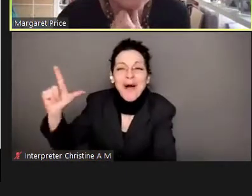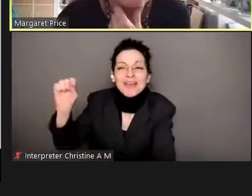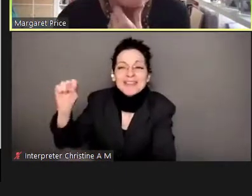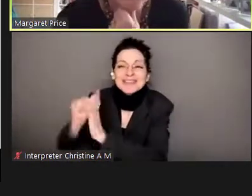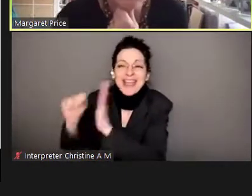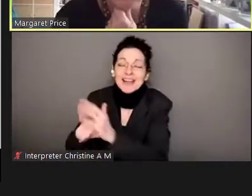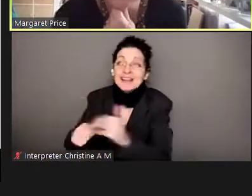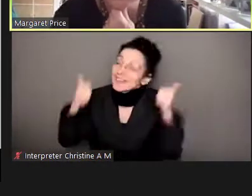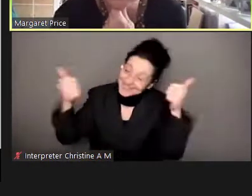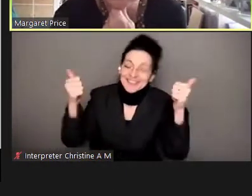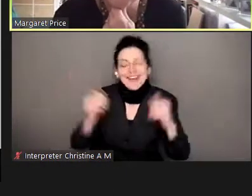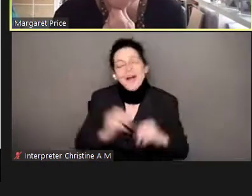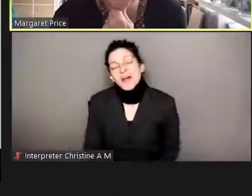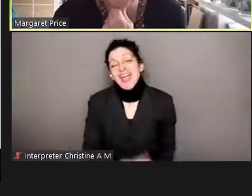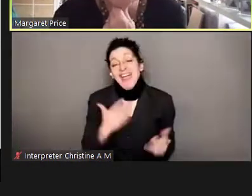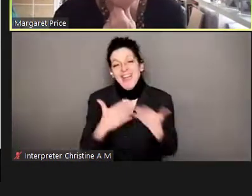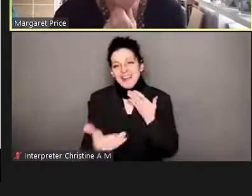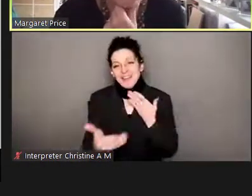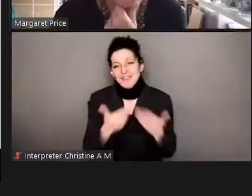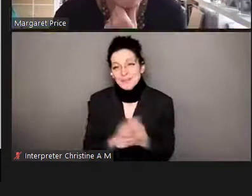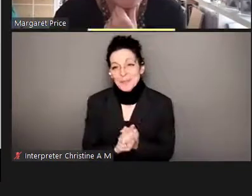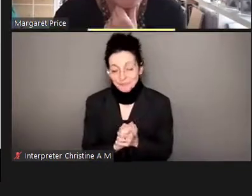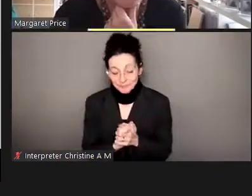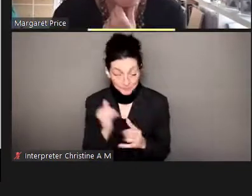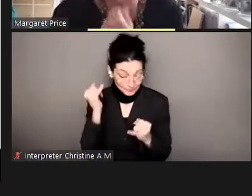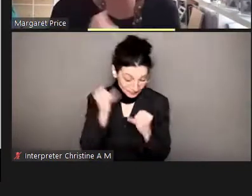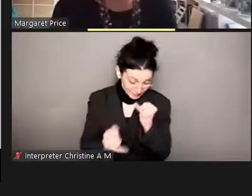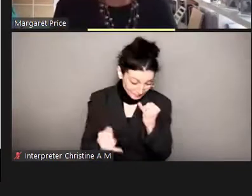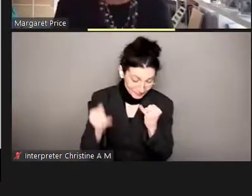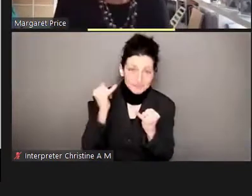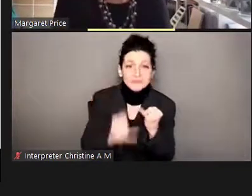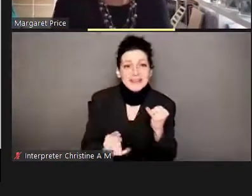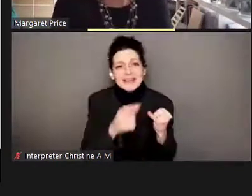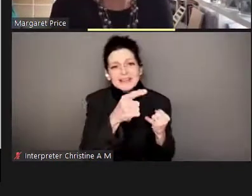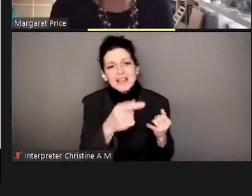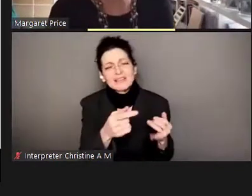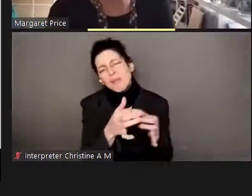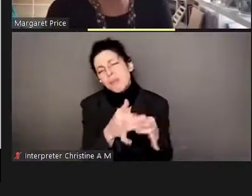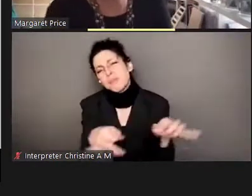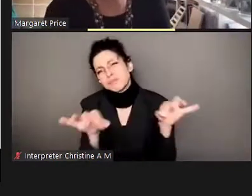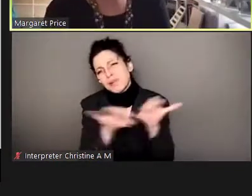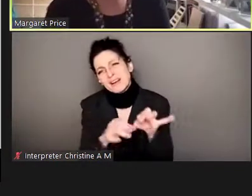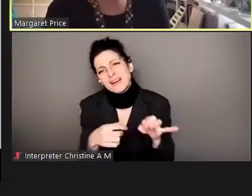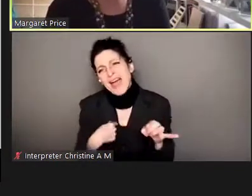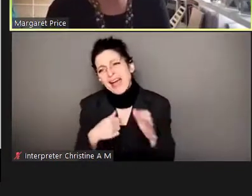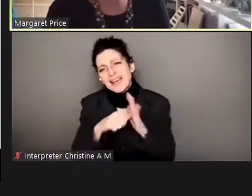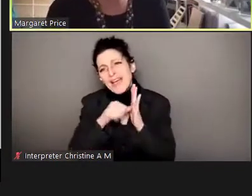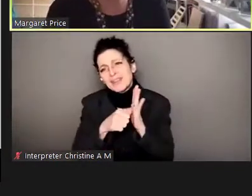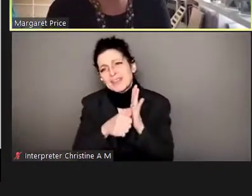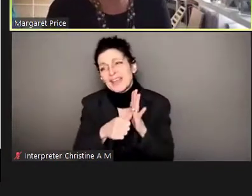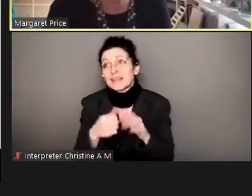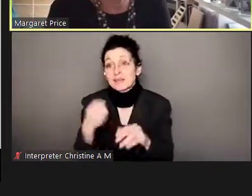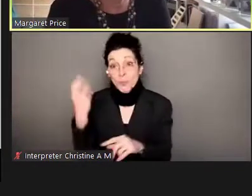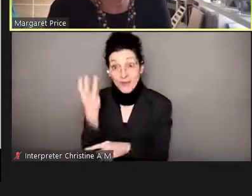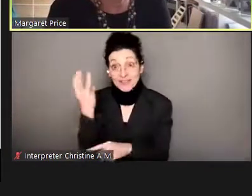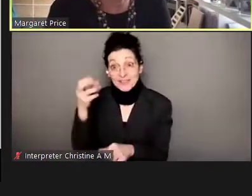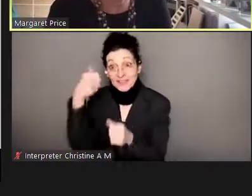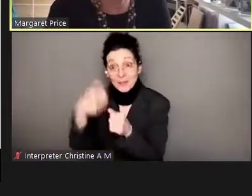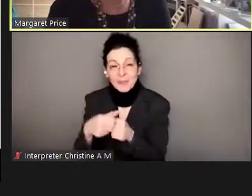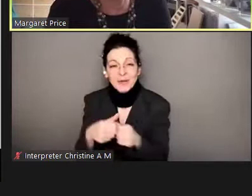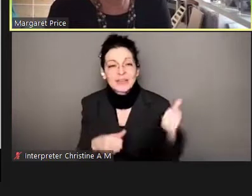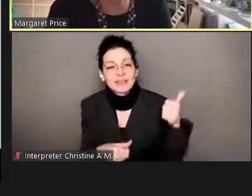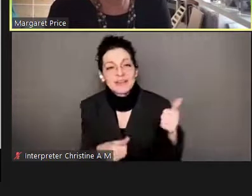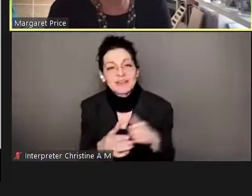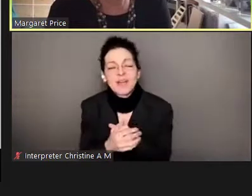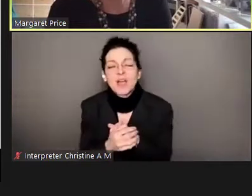And then finally, one of the most important things, and this is something I talked about at length on Wednesday, is